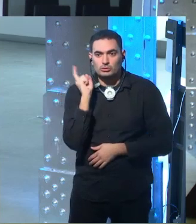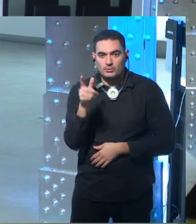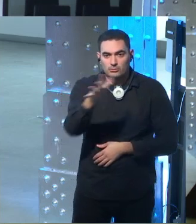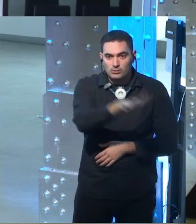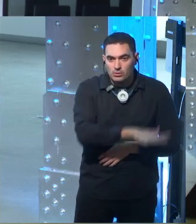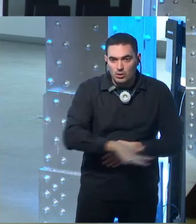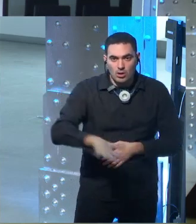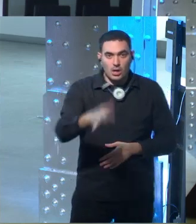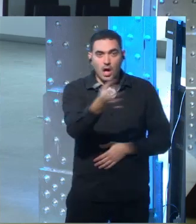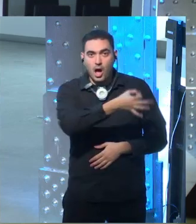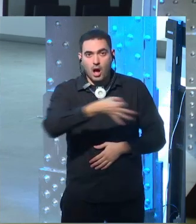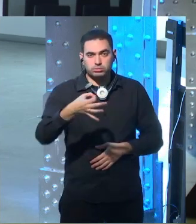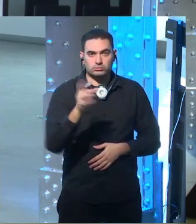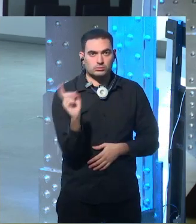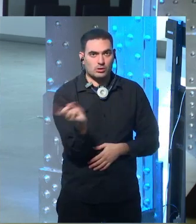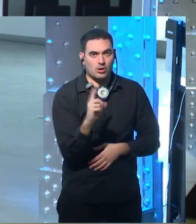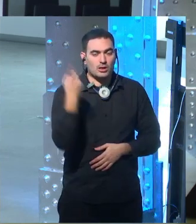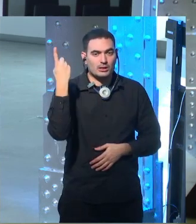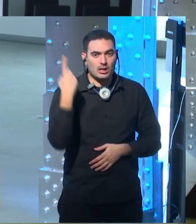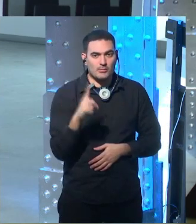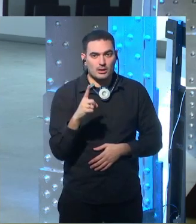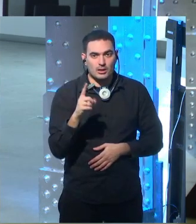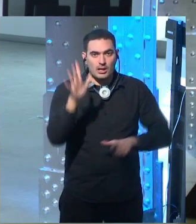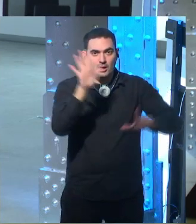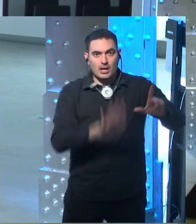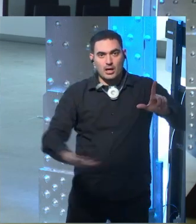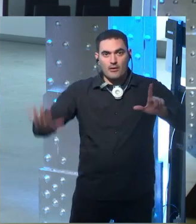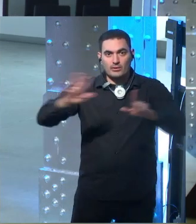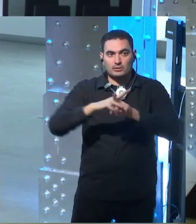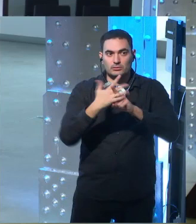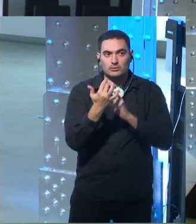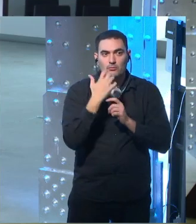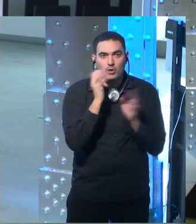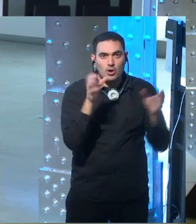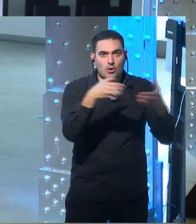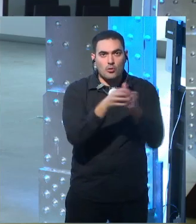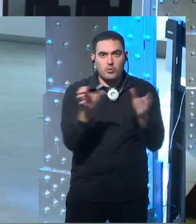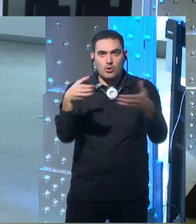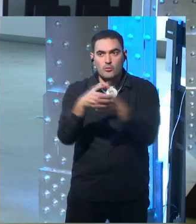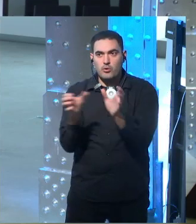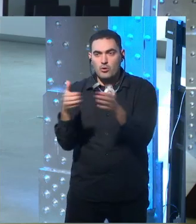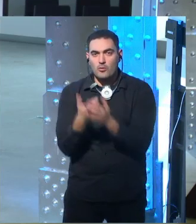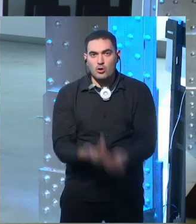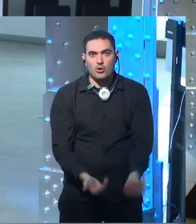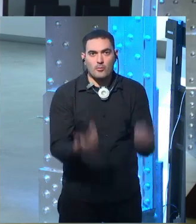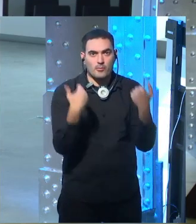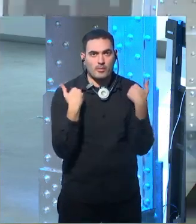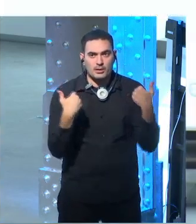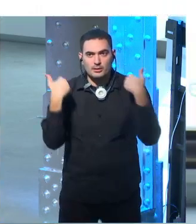also nationally among certain skill groups, again primarily among prime-aged